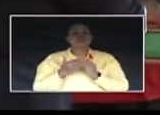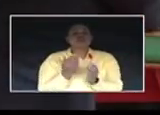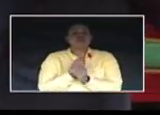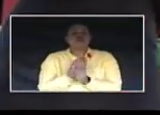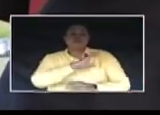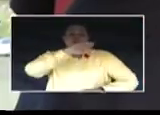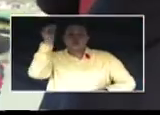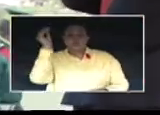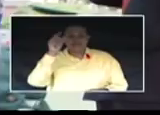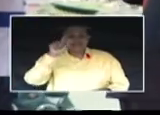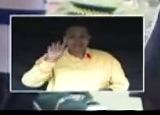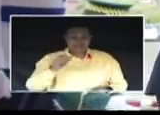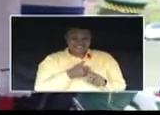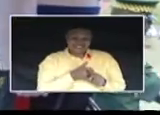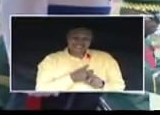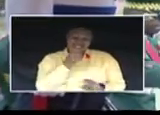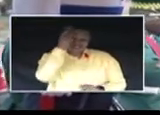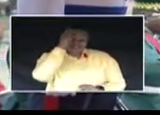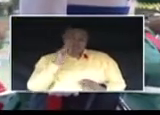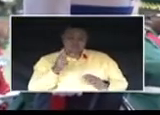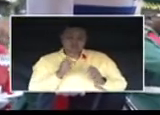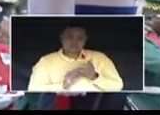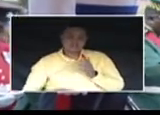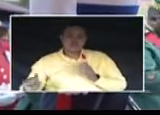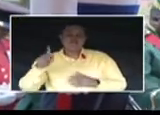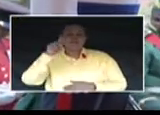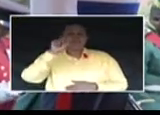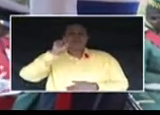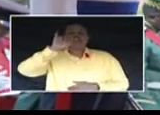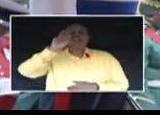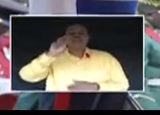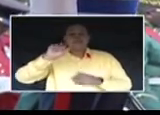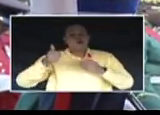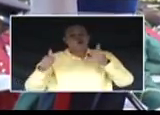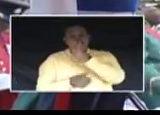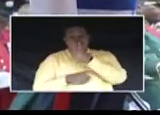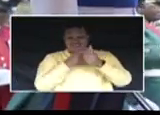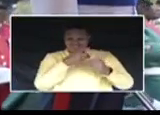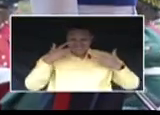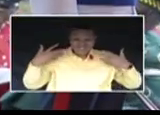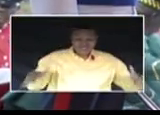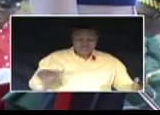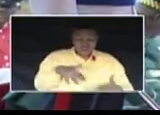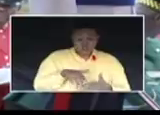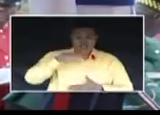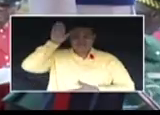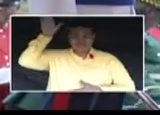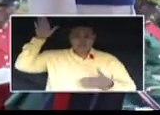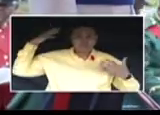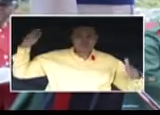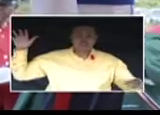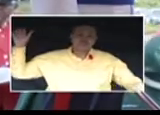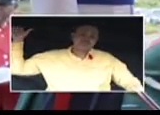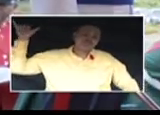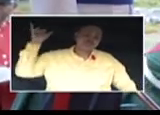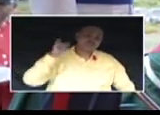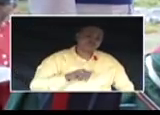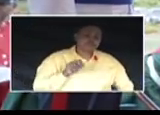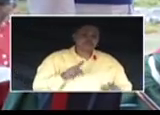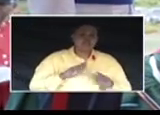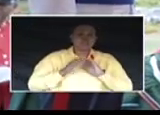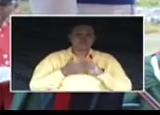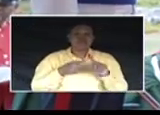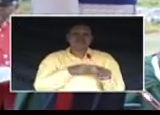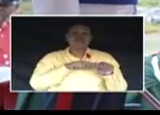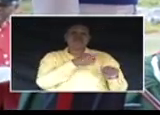Company Limited. Of course, that's a subsidiary of Pan Jam Investment. After completing his studies overseas, Mr. Facey returned to Jamaica, where